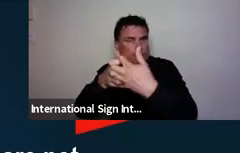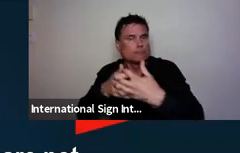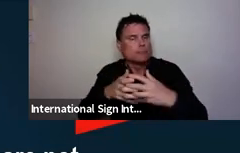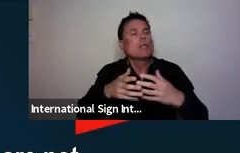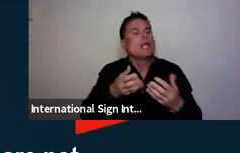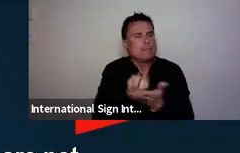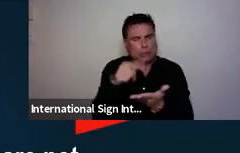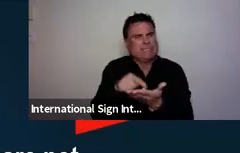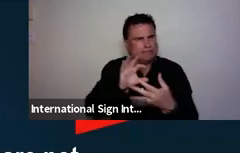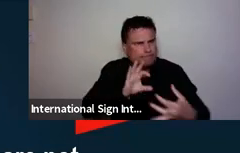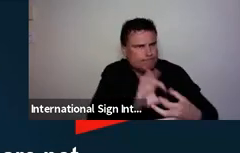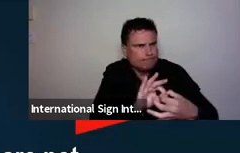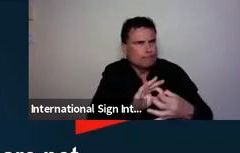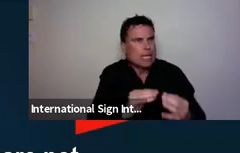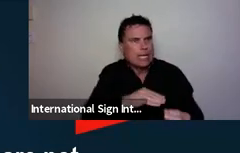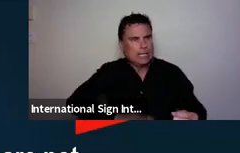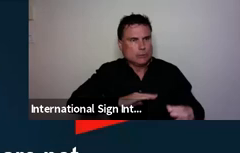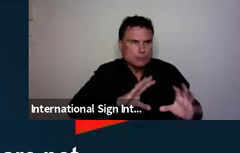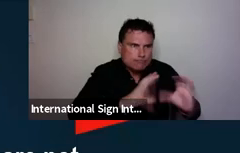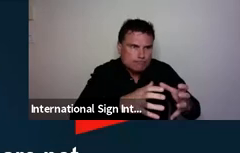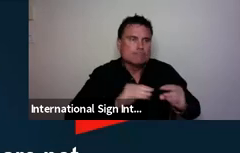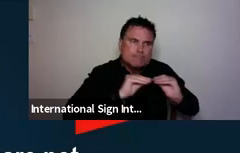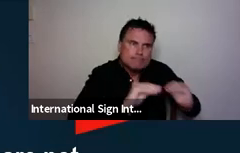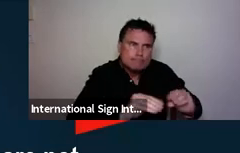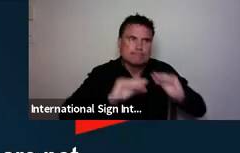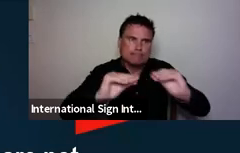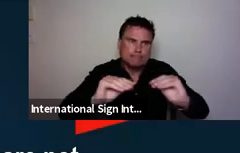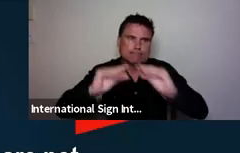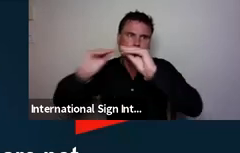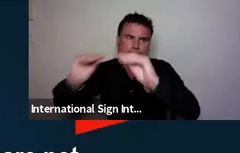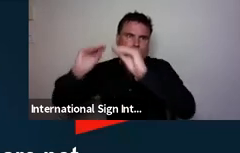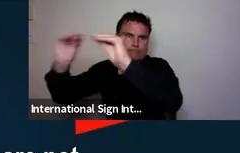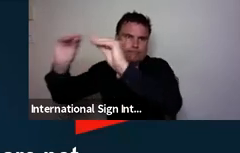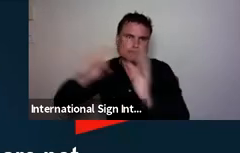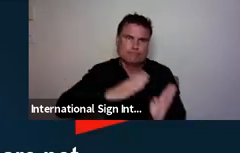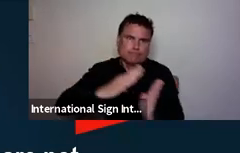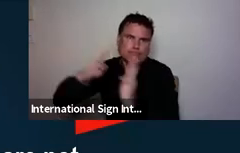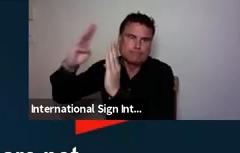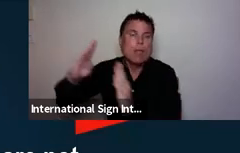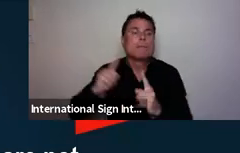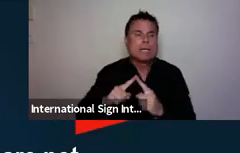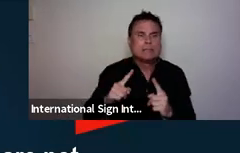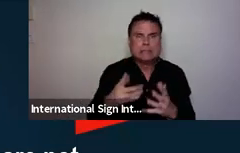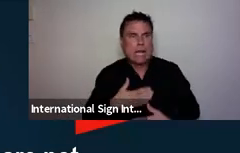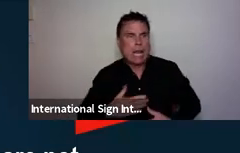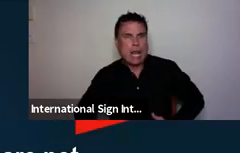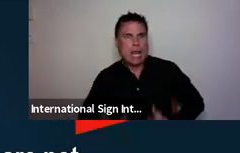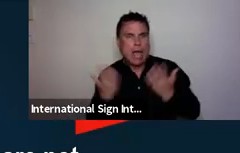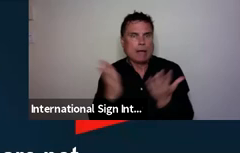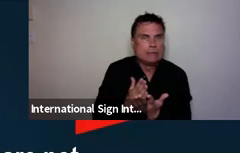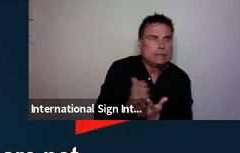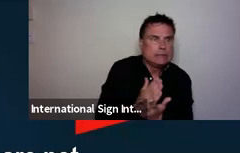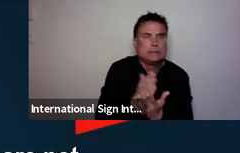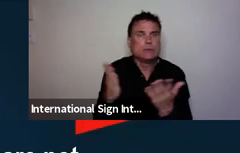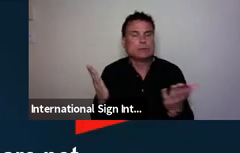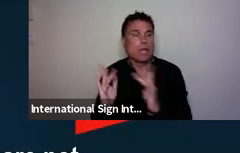also work to support young people in risk communication, virtual community engagement, and of course, how to engage safely if they're